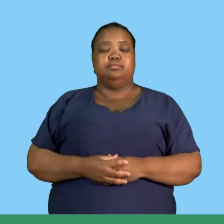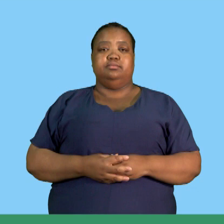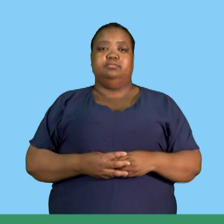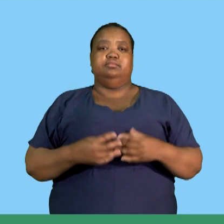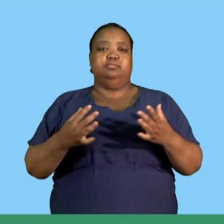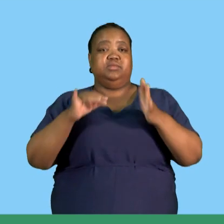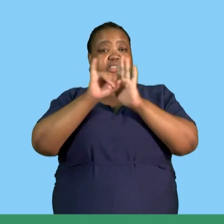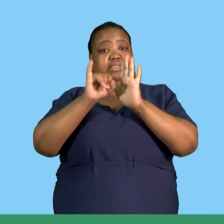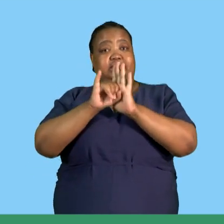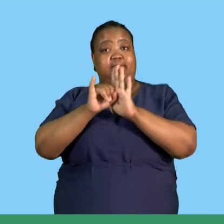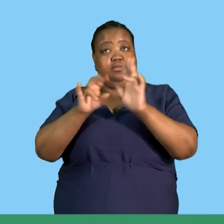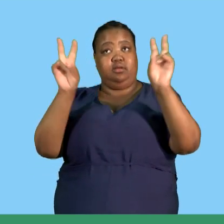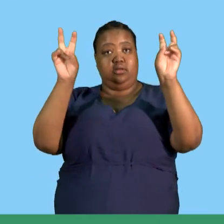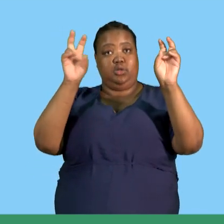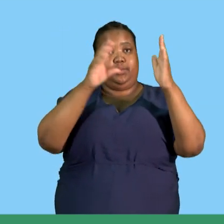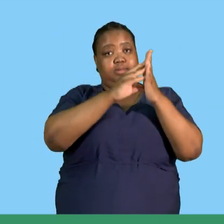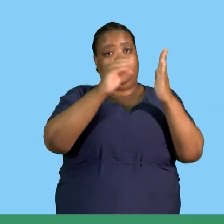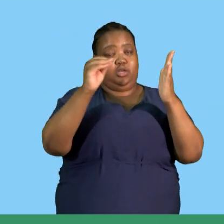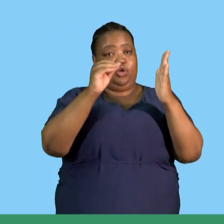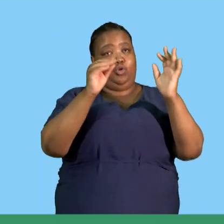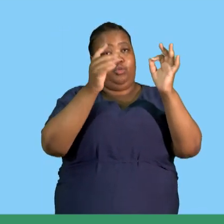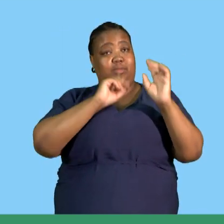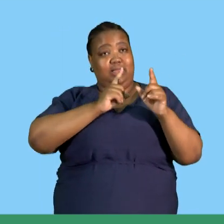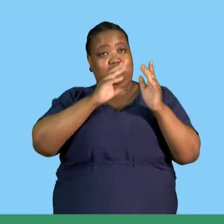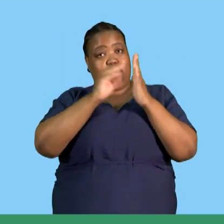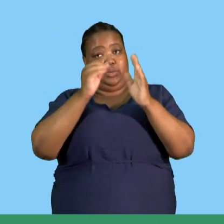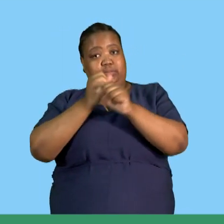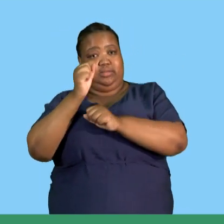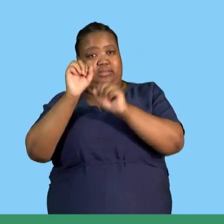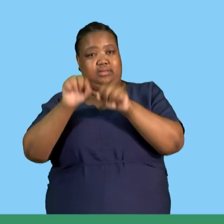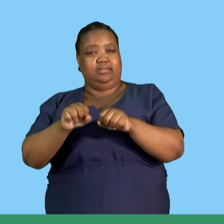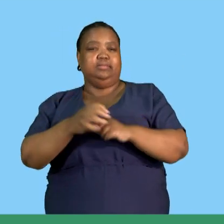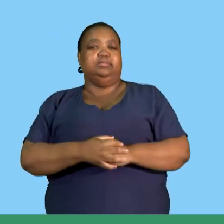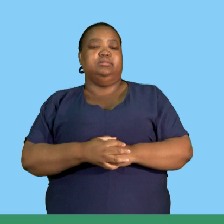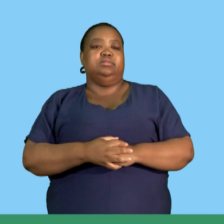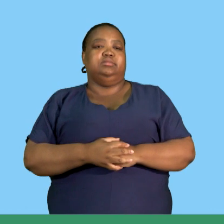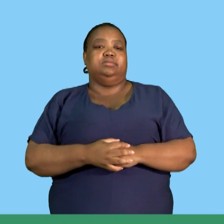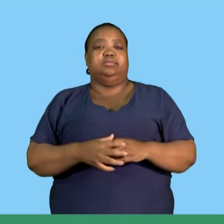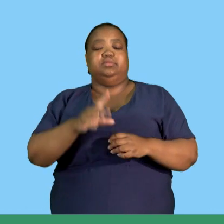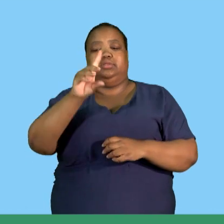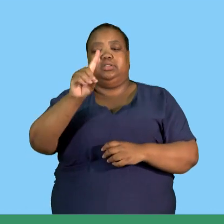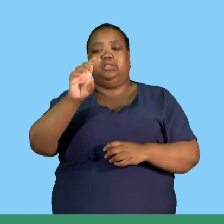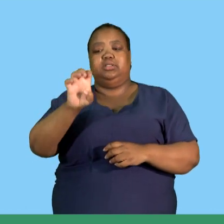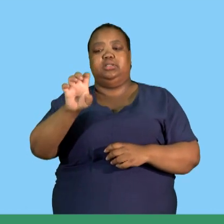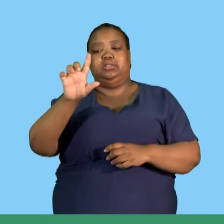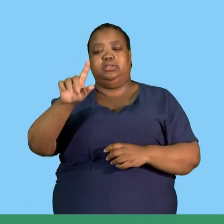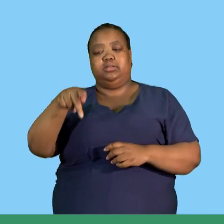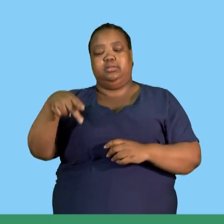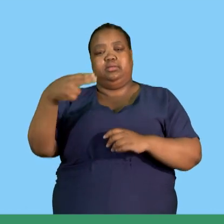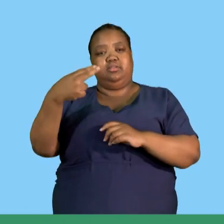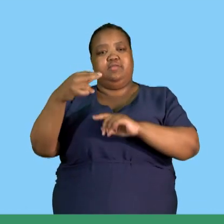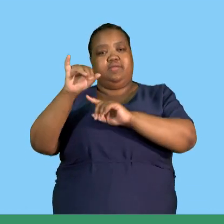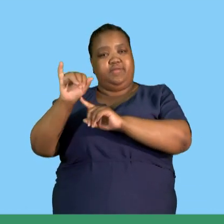identified and you have to quote, don't forget, word for word. Right, let's hear our answer. Yes, that's correct. Our answer is